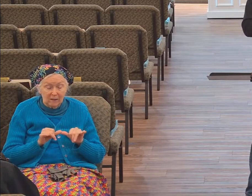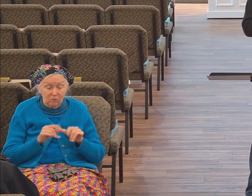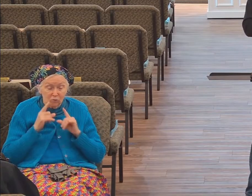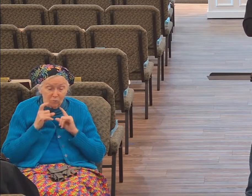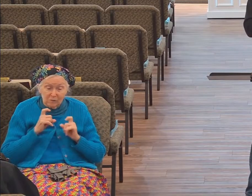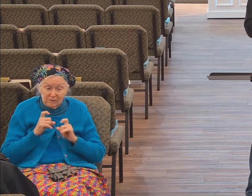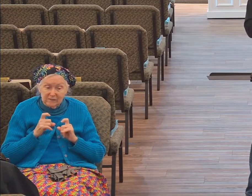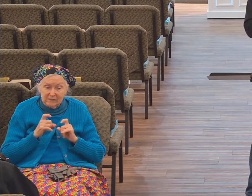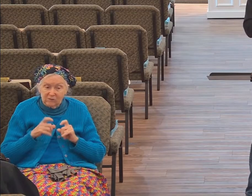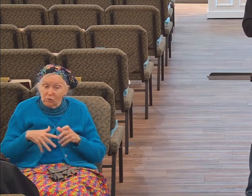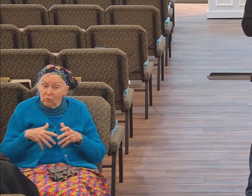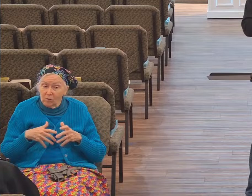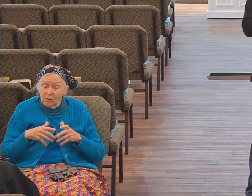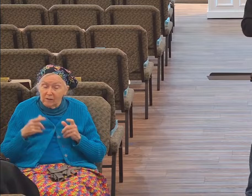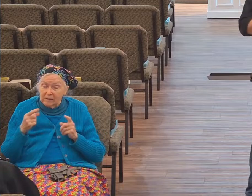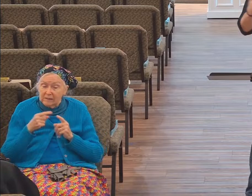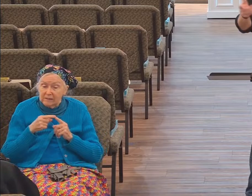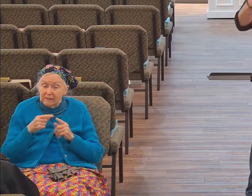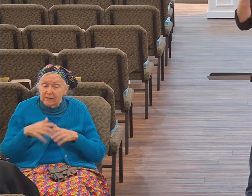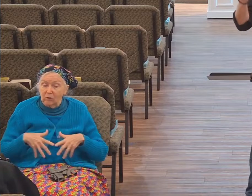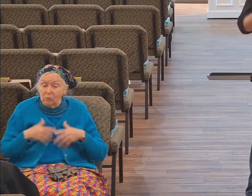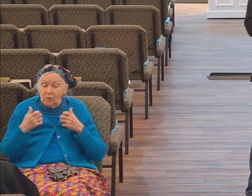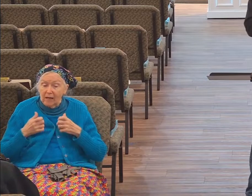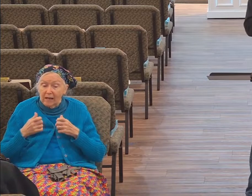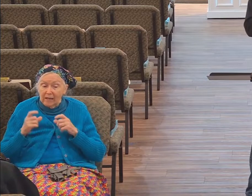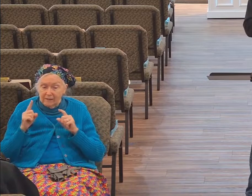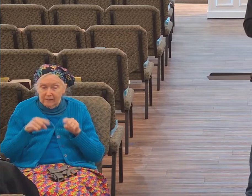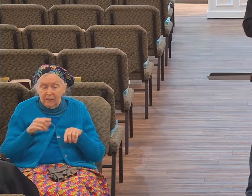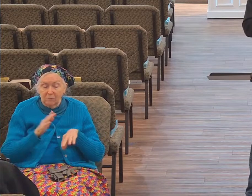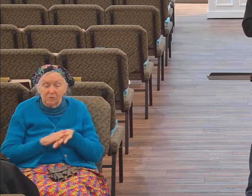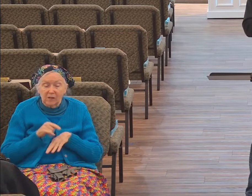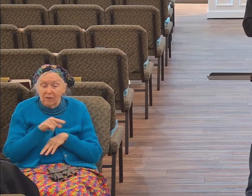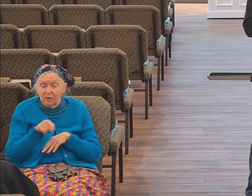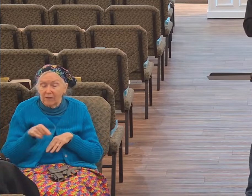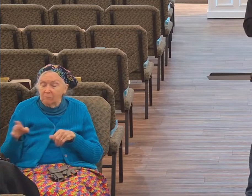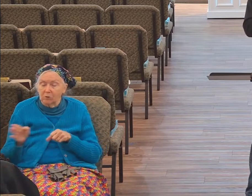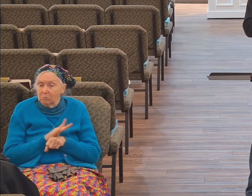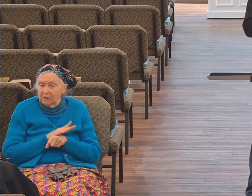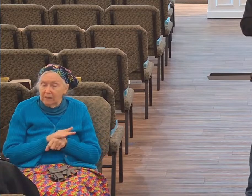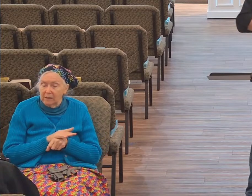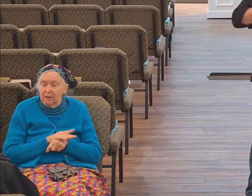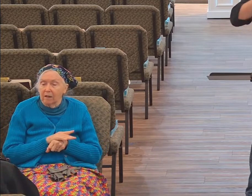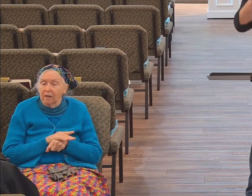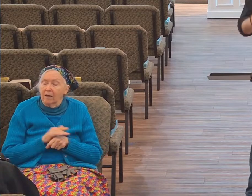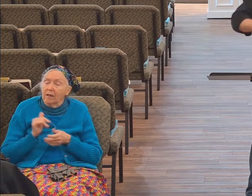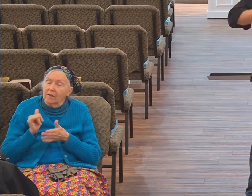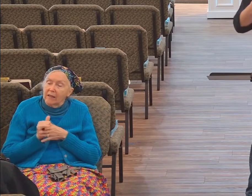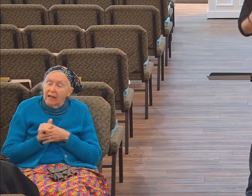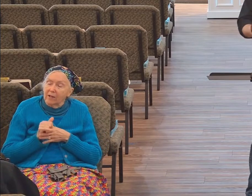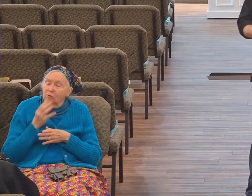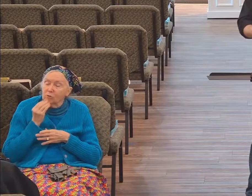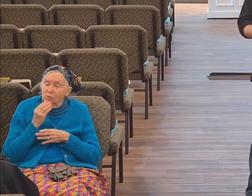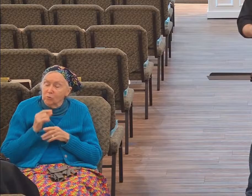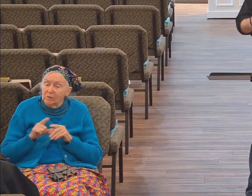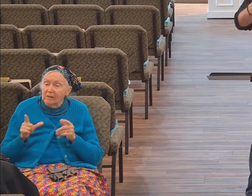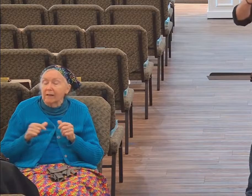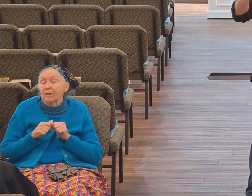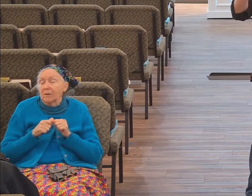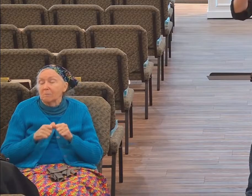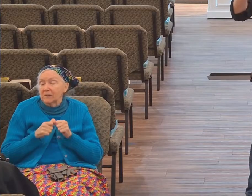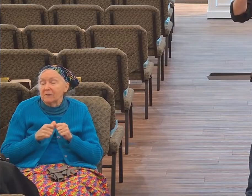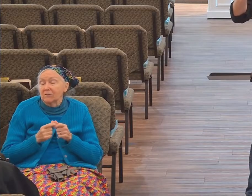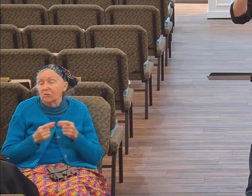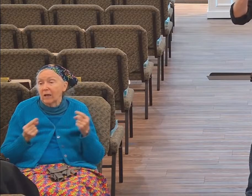them completely, okay? You see this language throughout Hebrew Scripture. There's this persistent opposition, right,